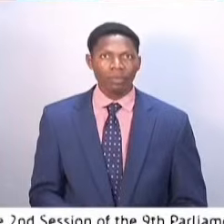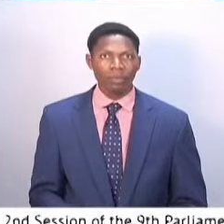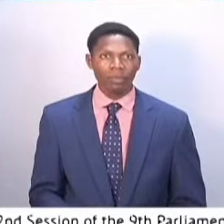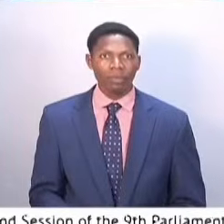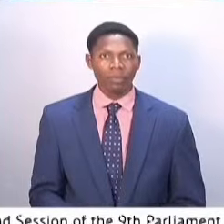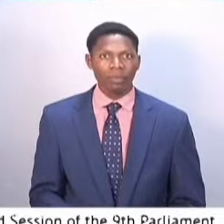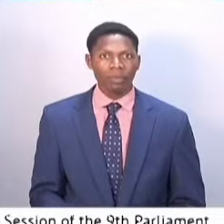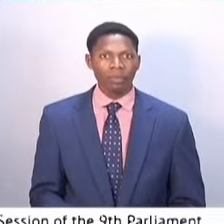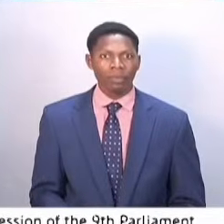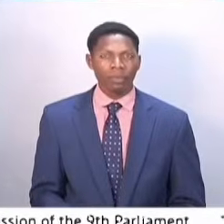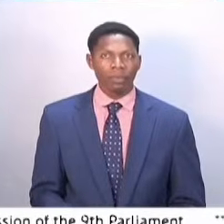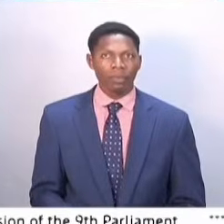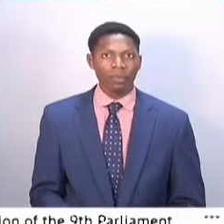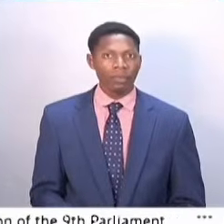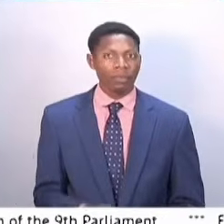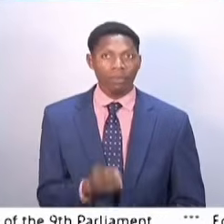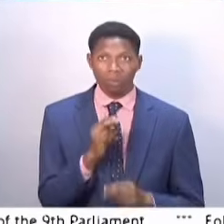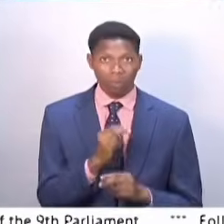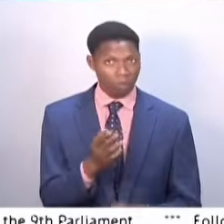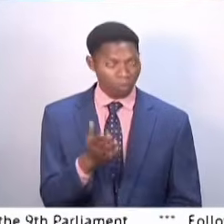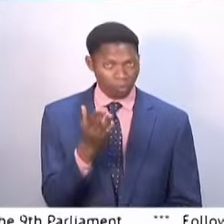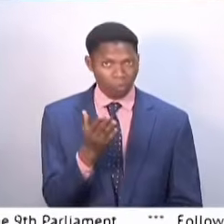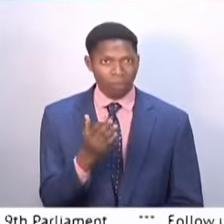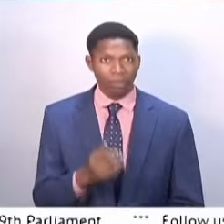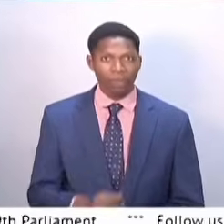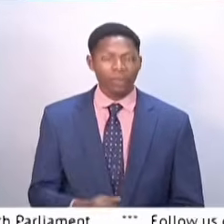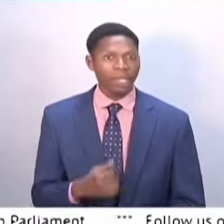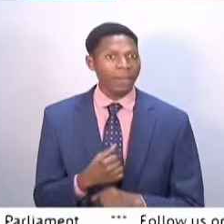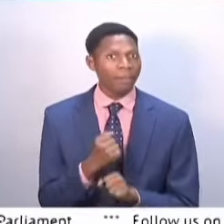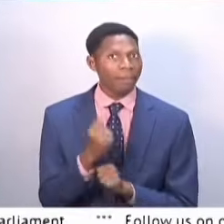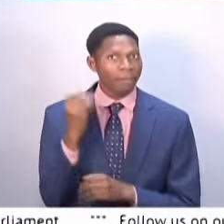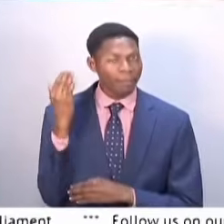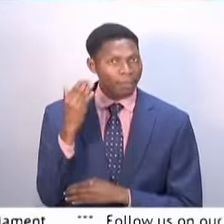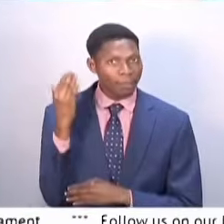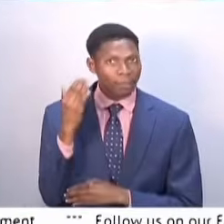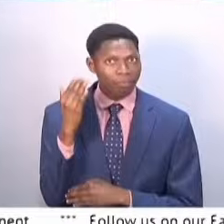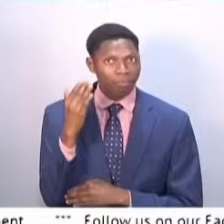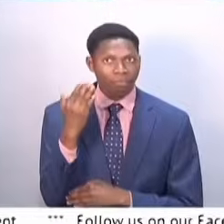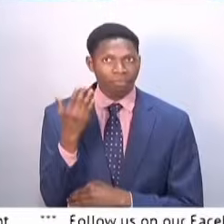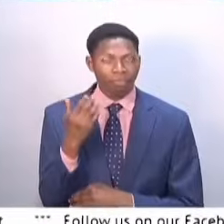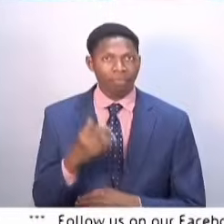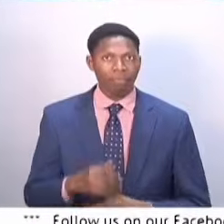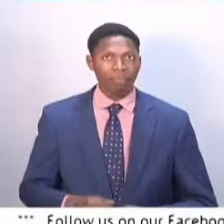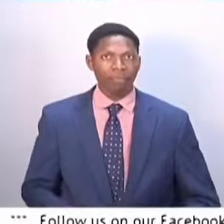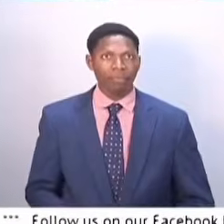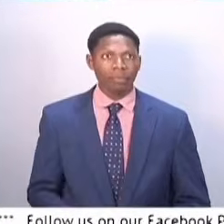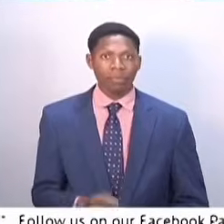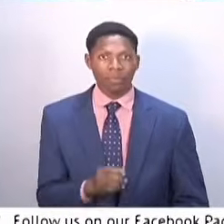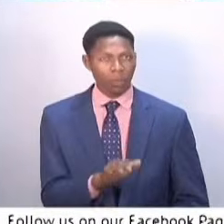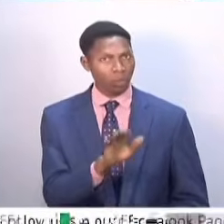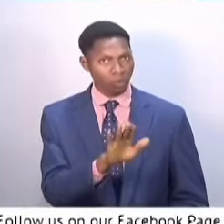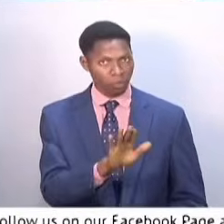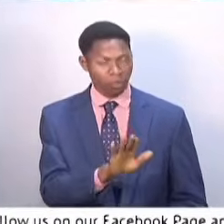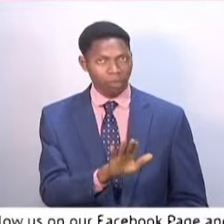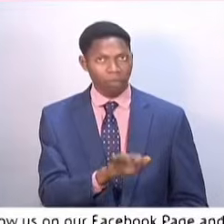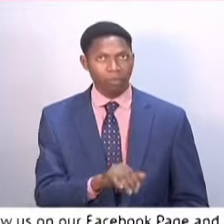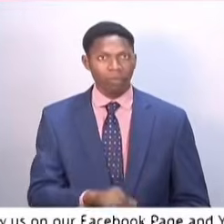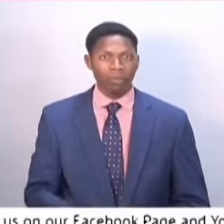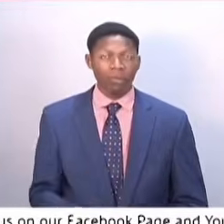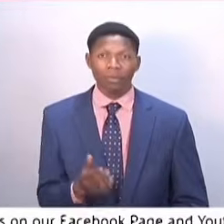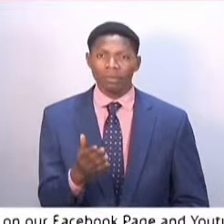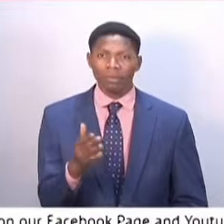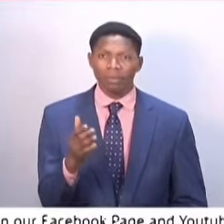Yeah, distributed them. Yes, Honorable Jerry Shaib. To make a statement. Honorable, hold it.